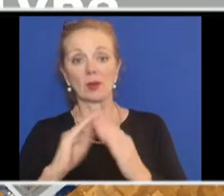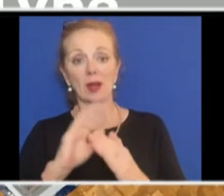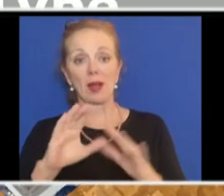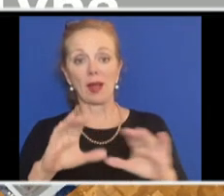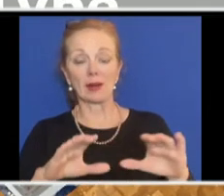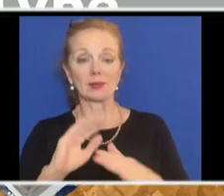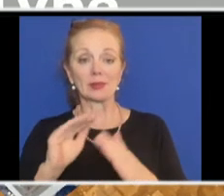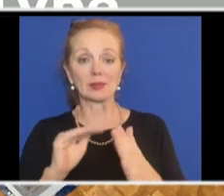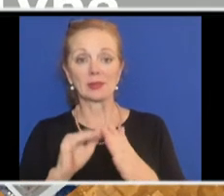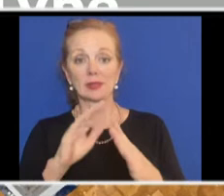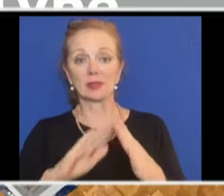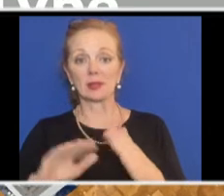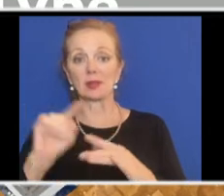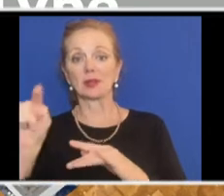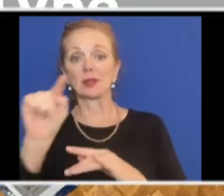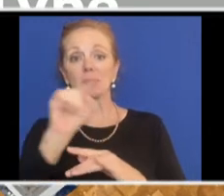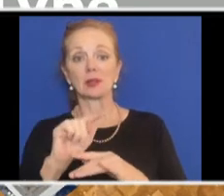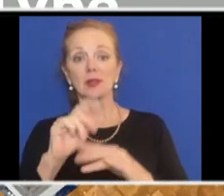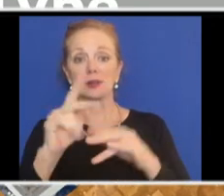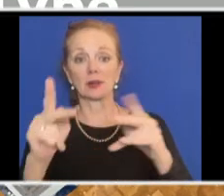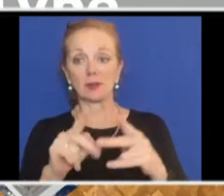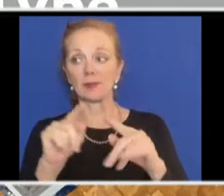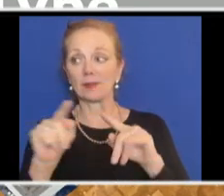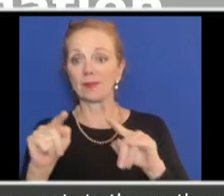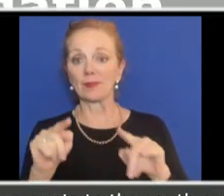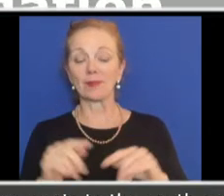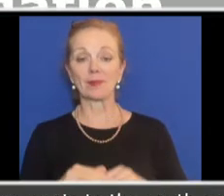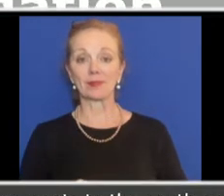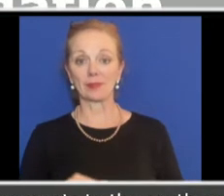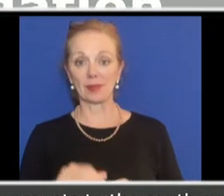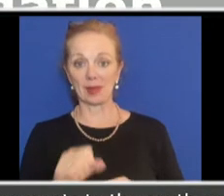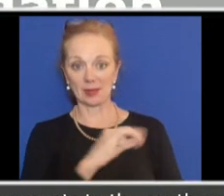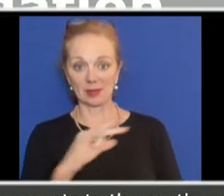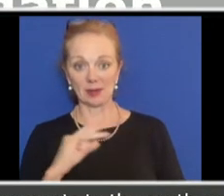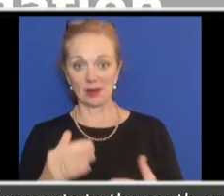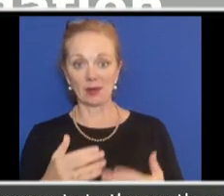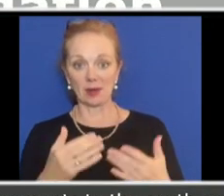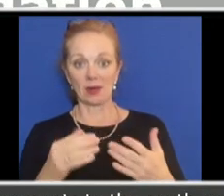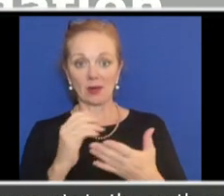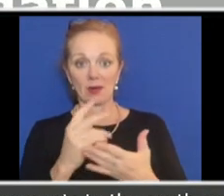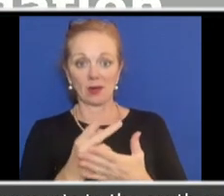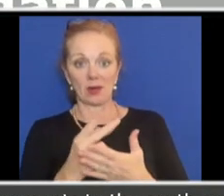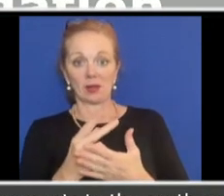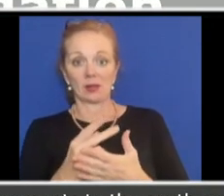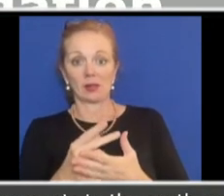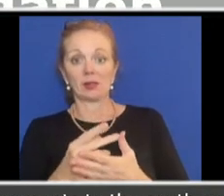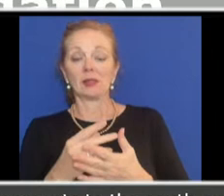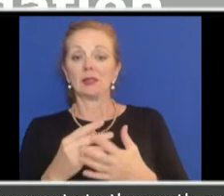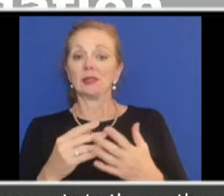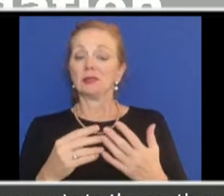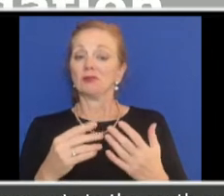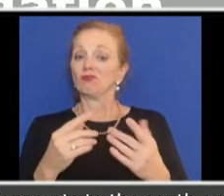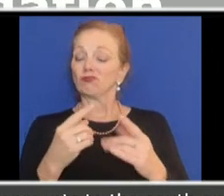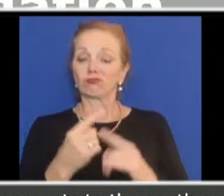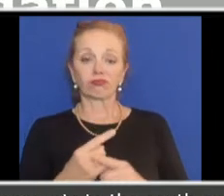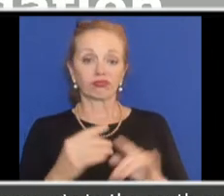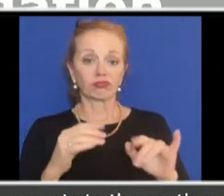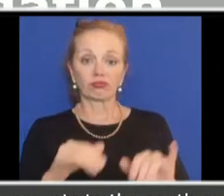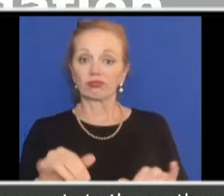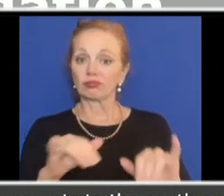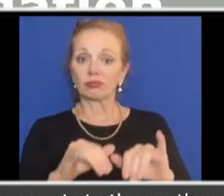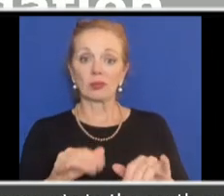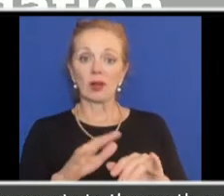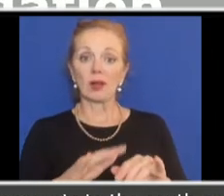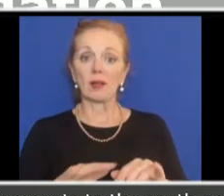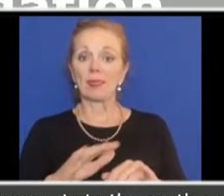surrounding parts of the site staff does recommend approval of this petition it is conventional overall you